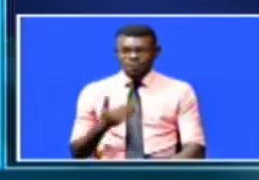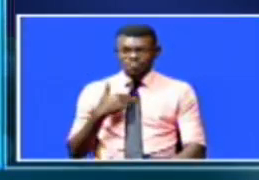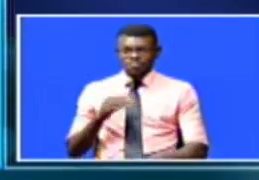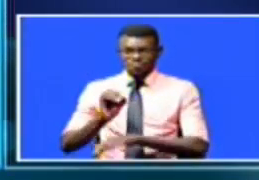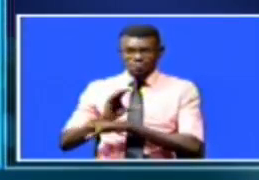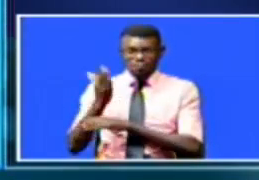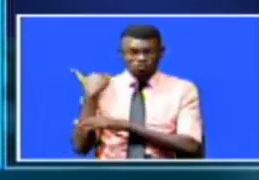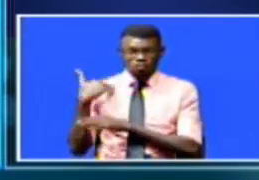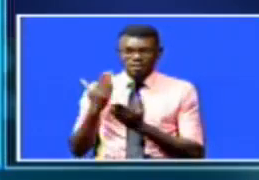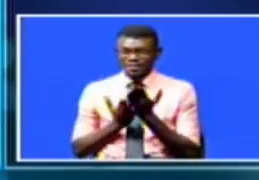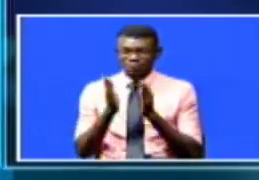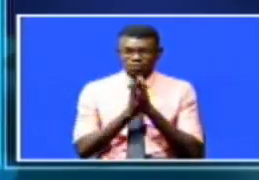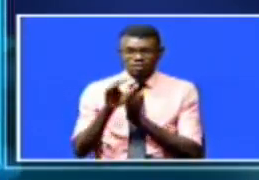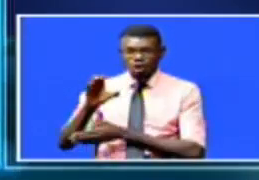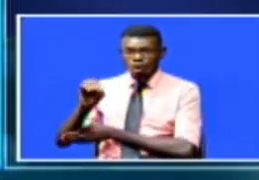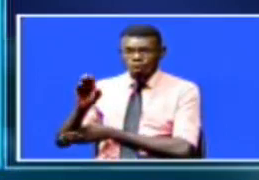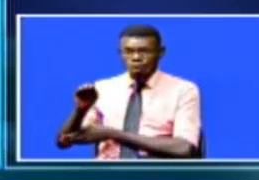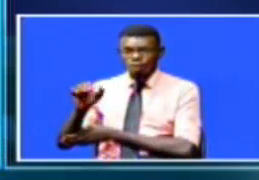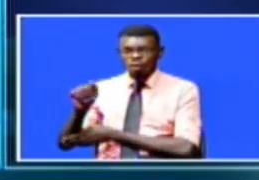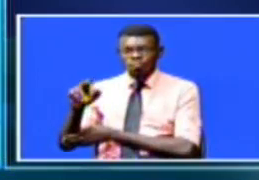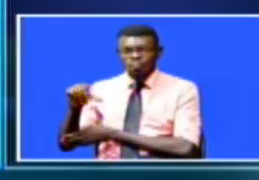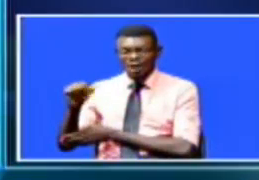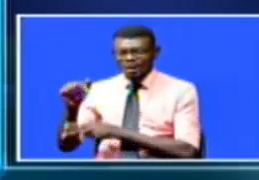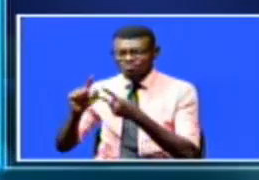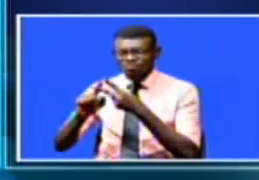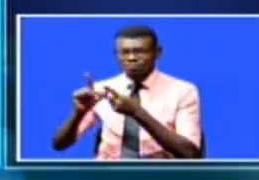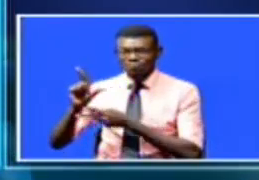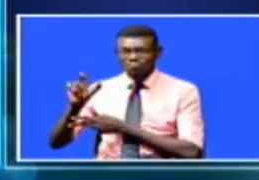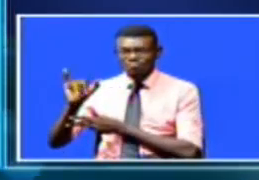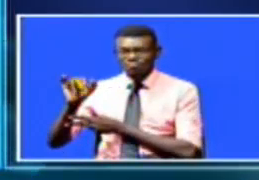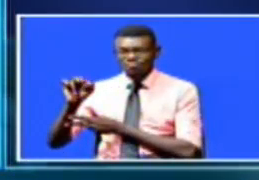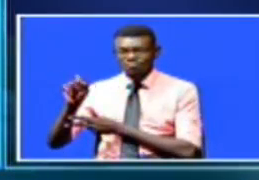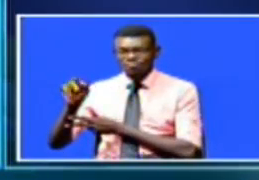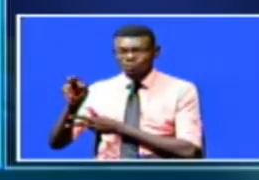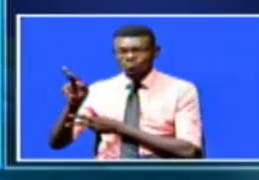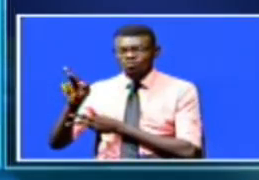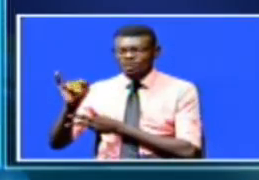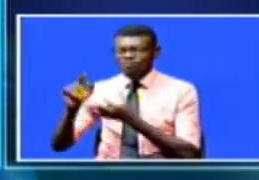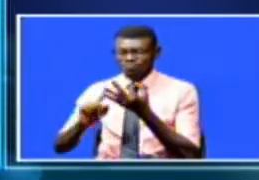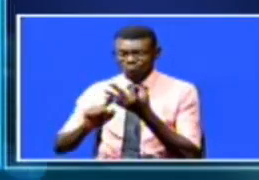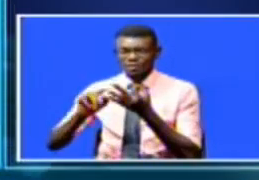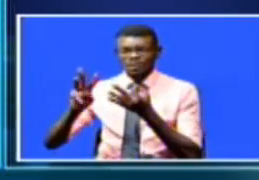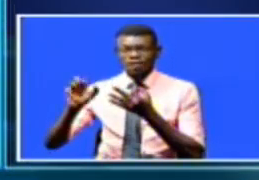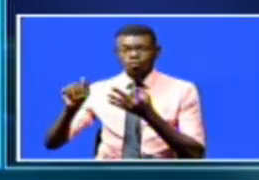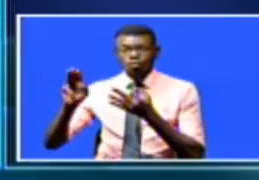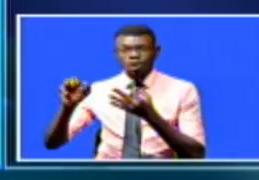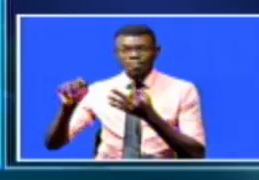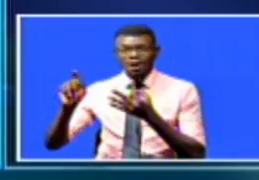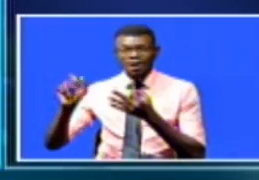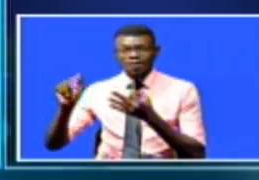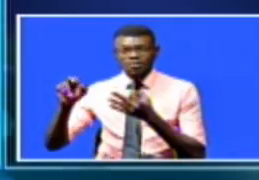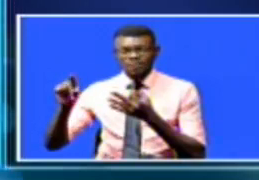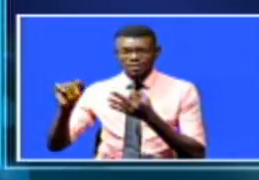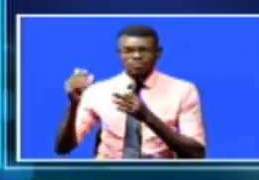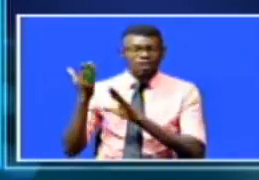Millicent Omanga, Senator Mithika Linturi, and Senator Wamatangi in the previous committee. They